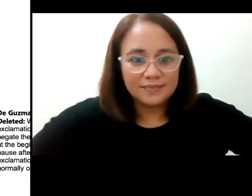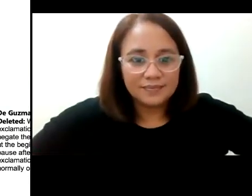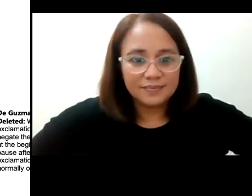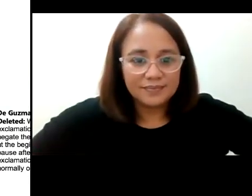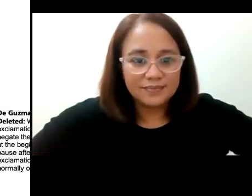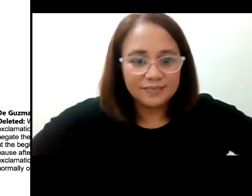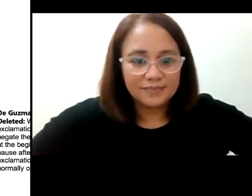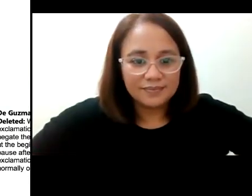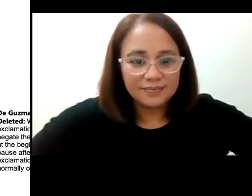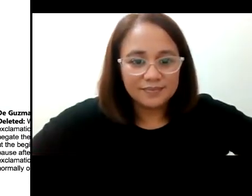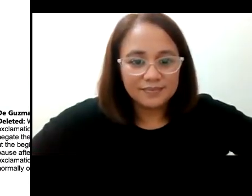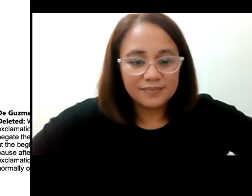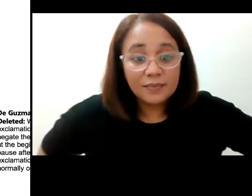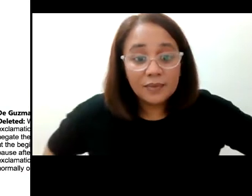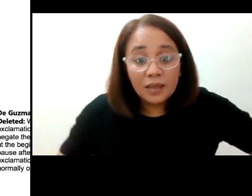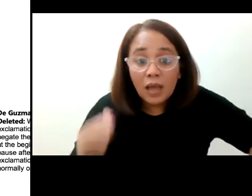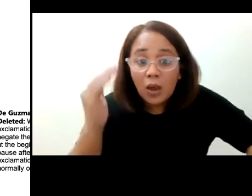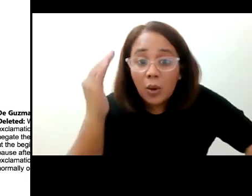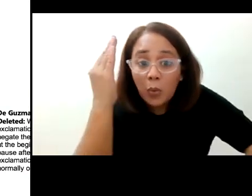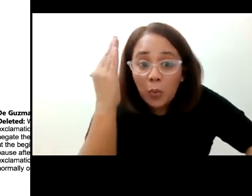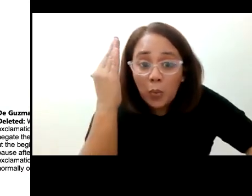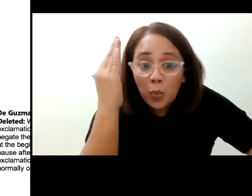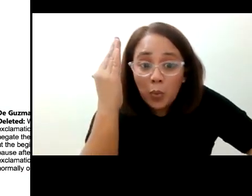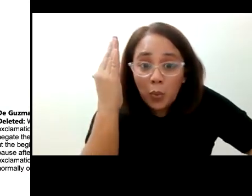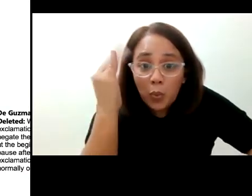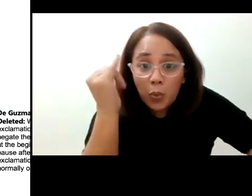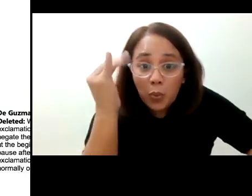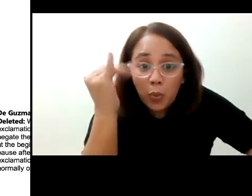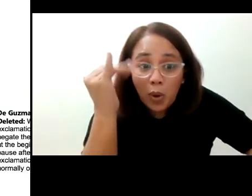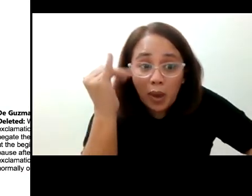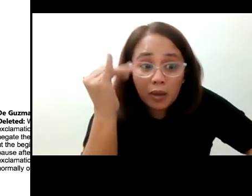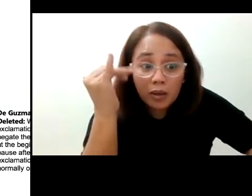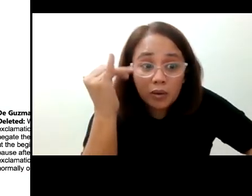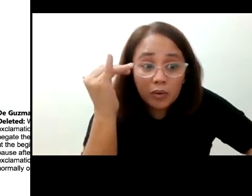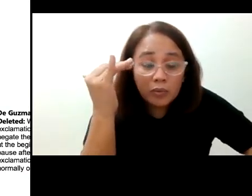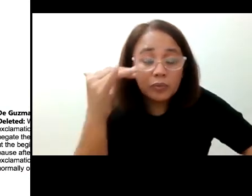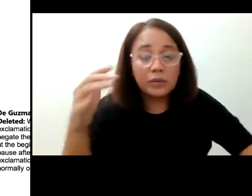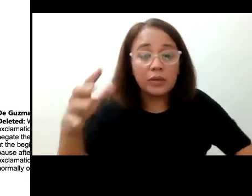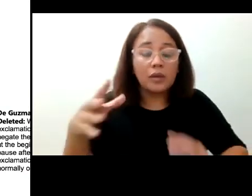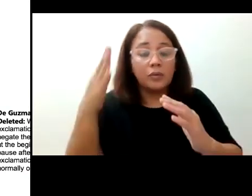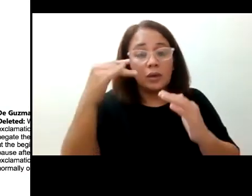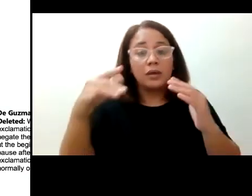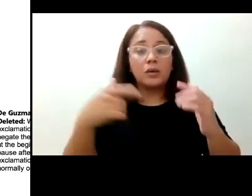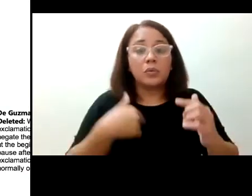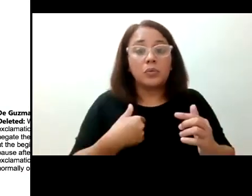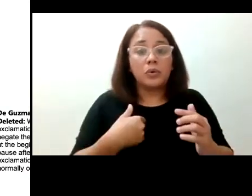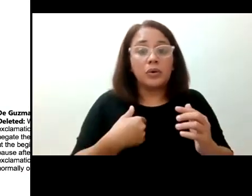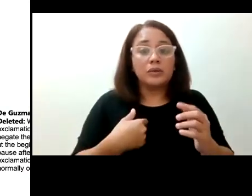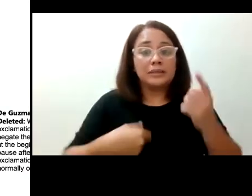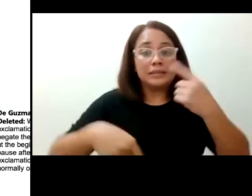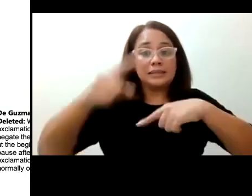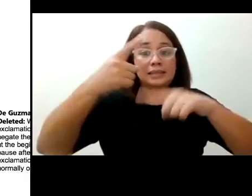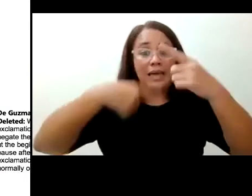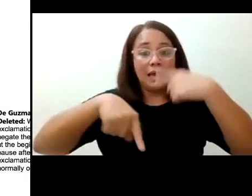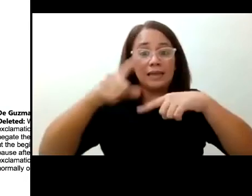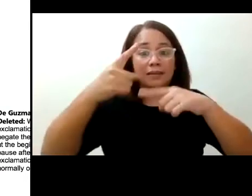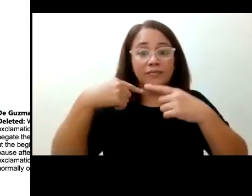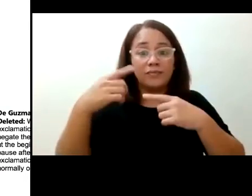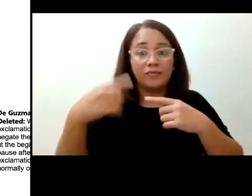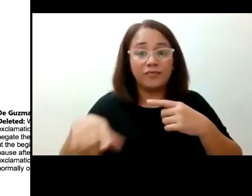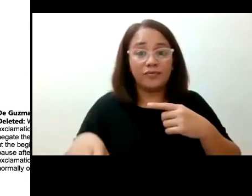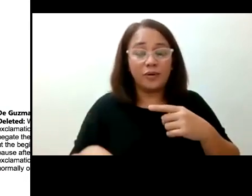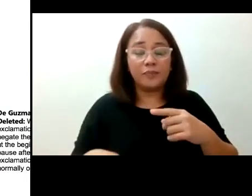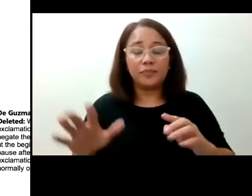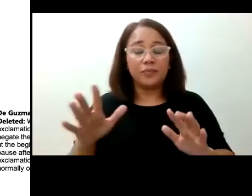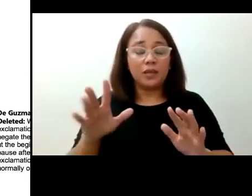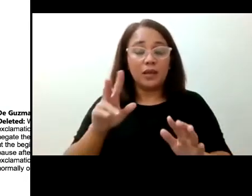Now, the reason why we had that other thing in is because the sign for, in Vietnam, in Ho